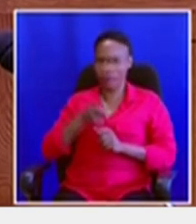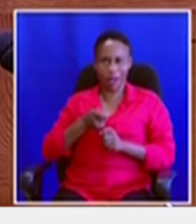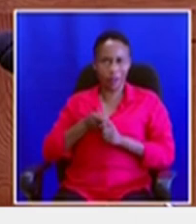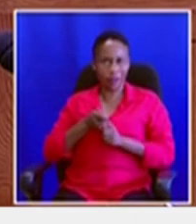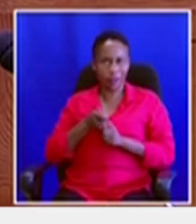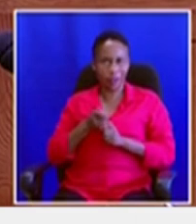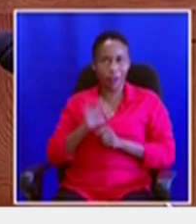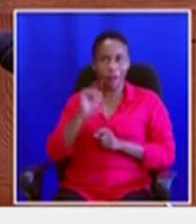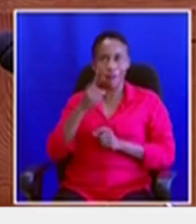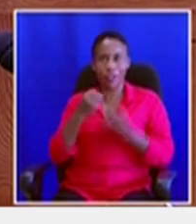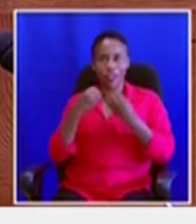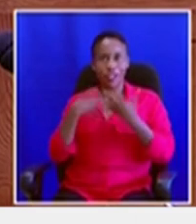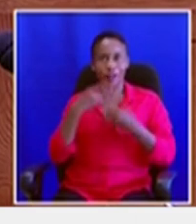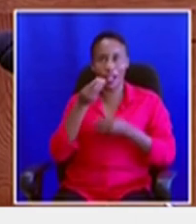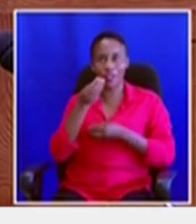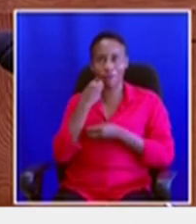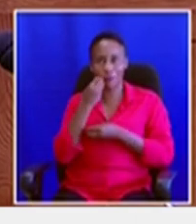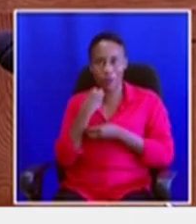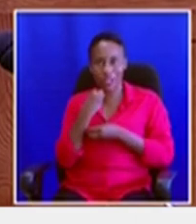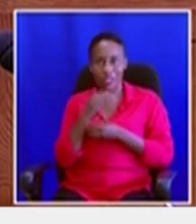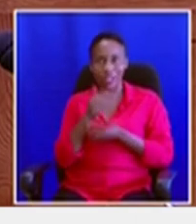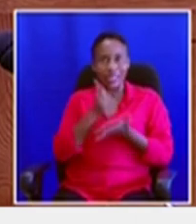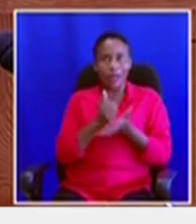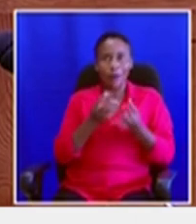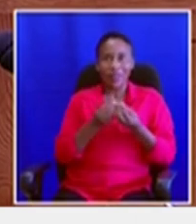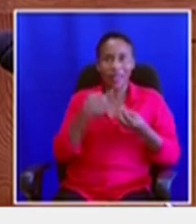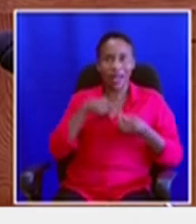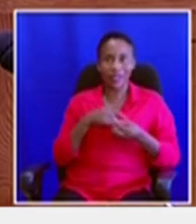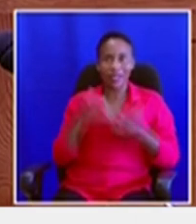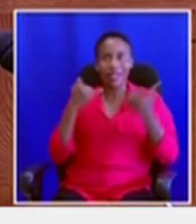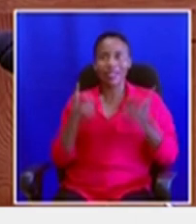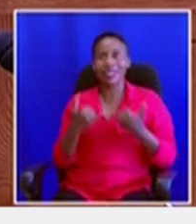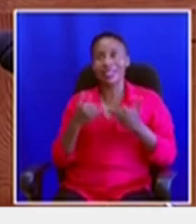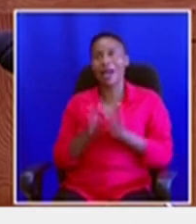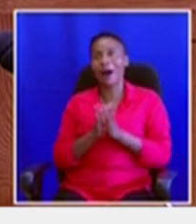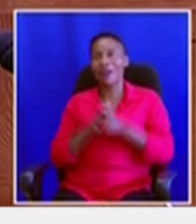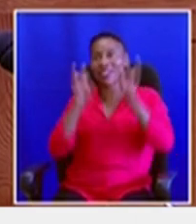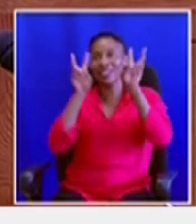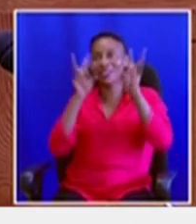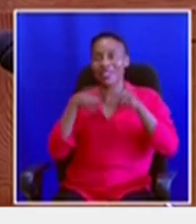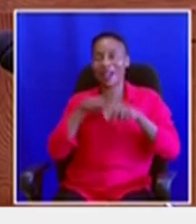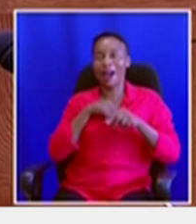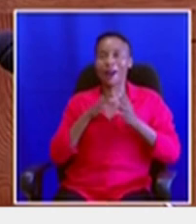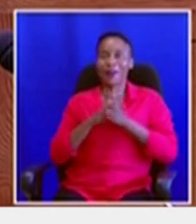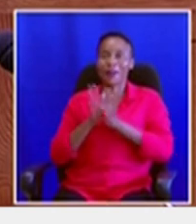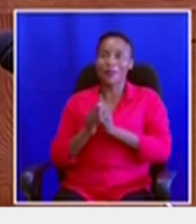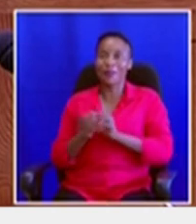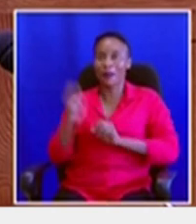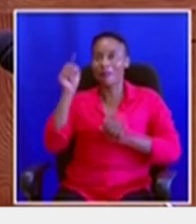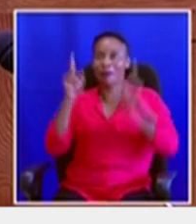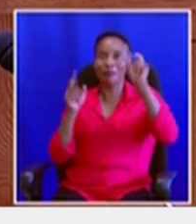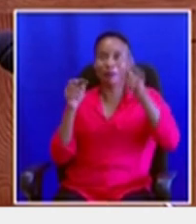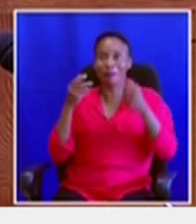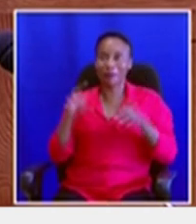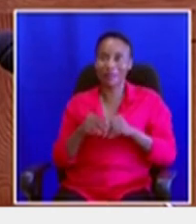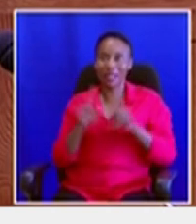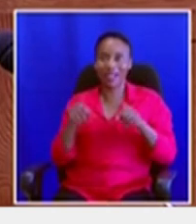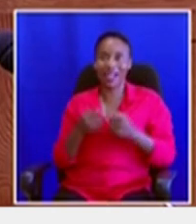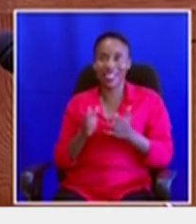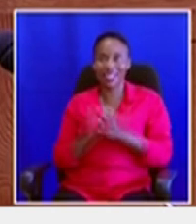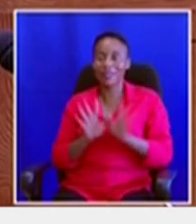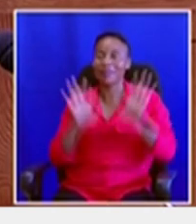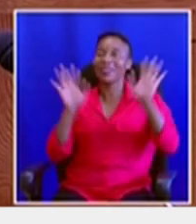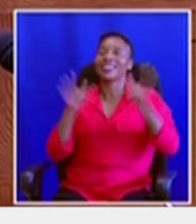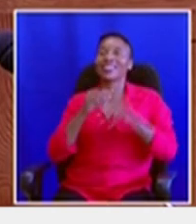First, you give us food, you soften us, and now we can't raise our issues as forcefully." But to